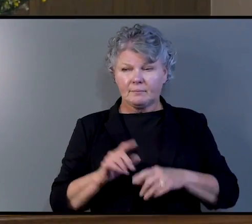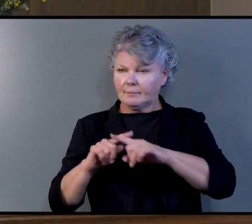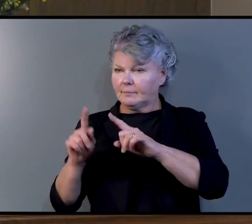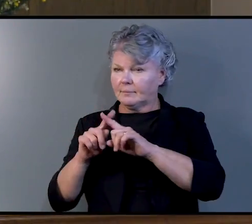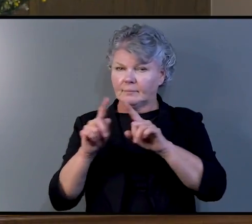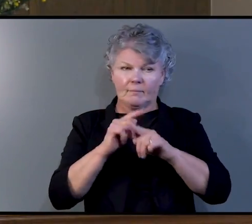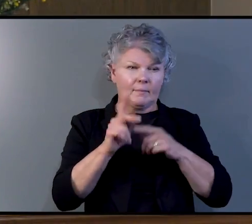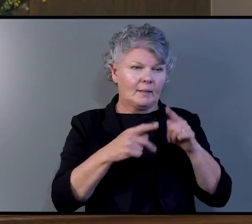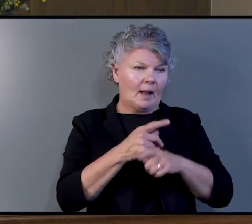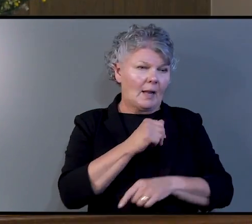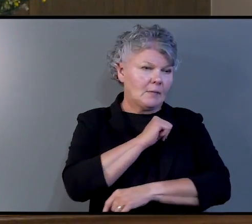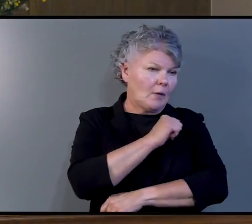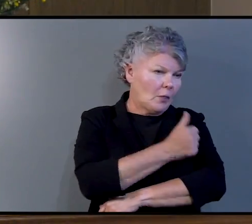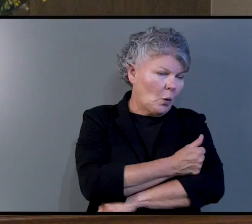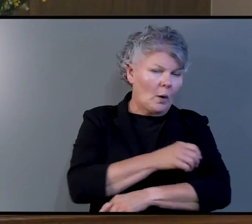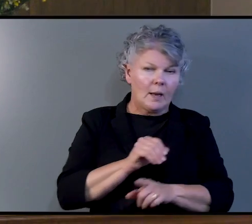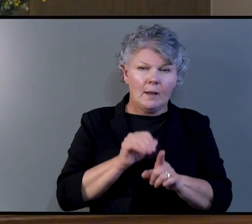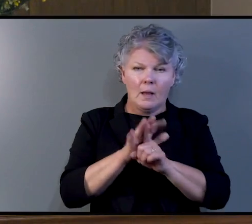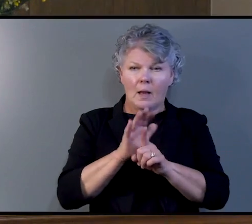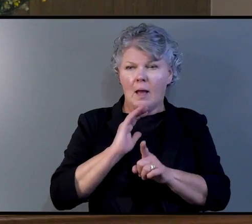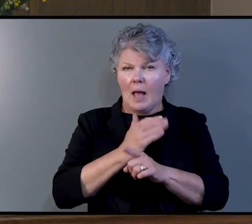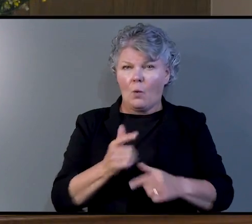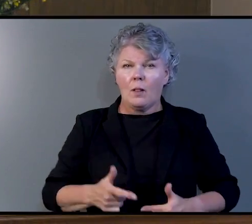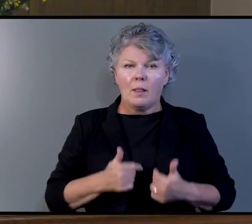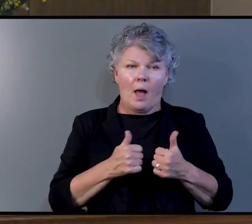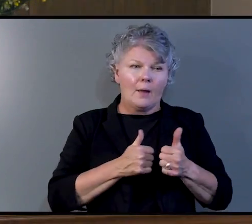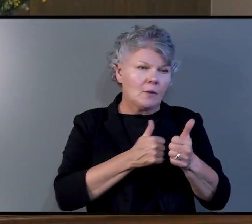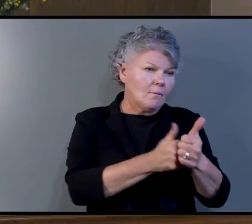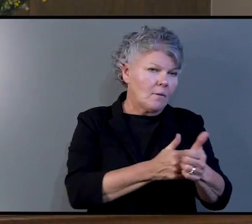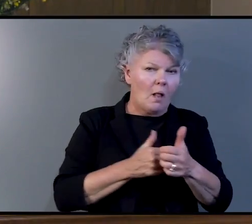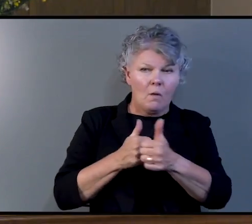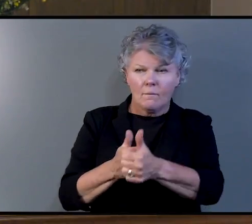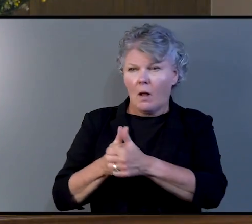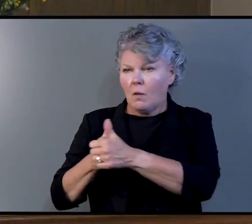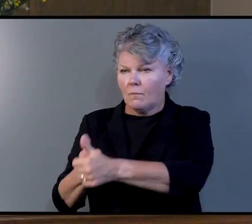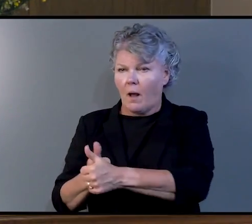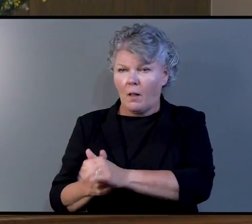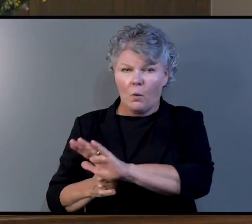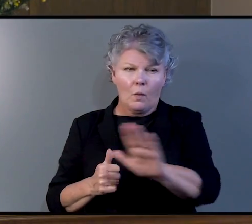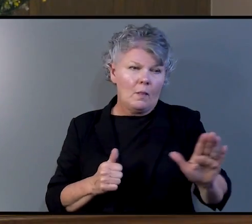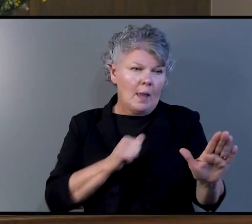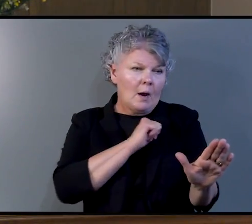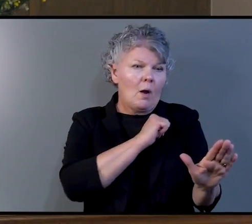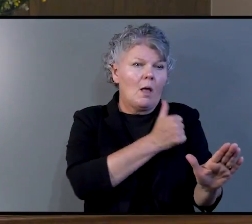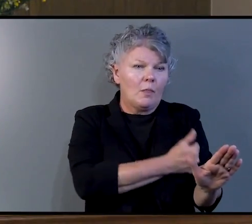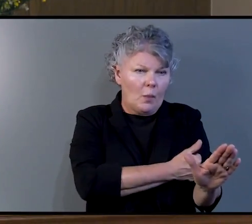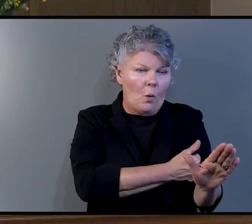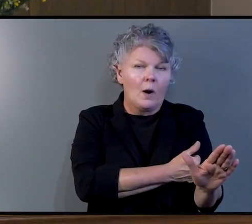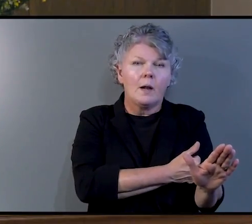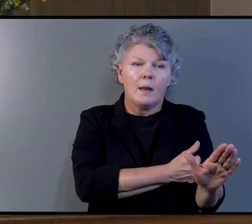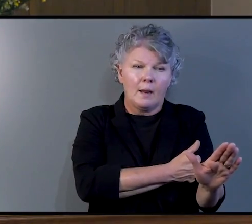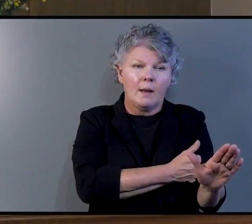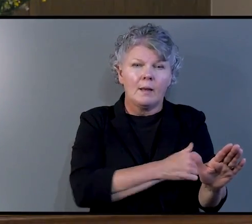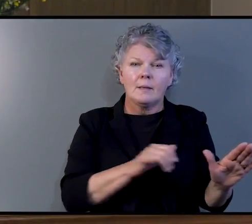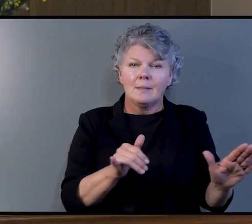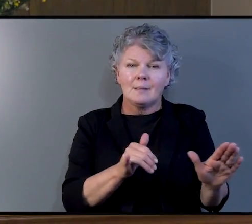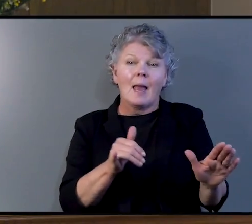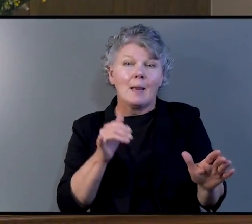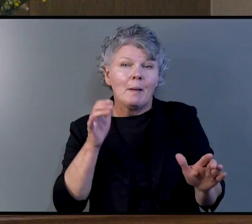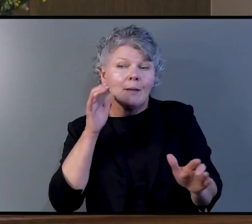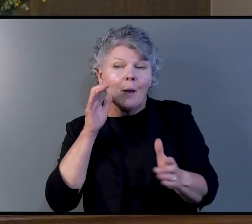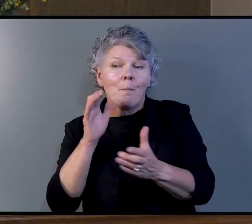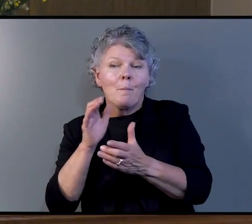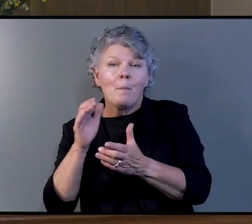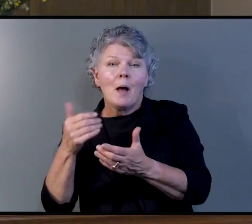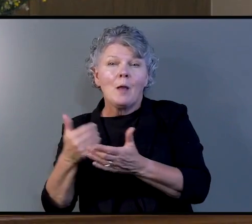authorities and influences in our lives and start following them and using their authority like a groomsman dropping the bride's name